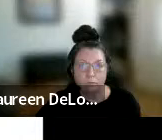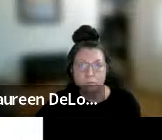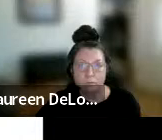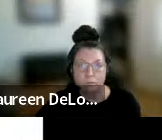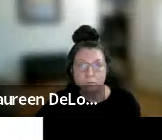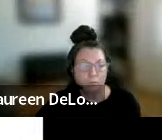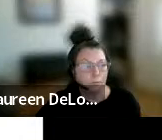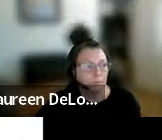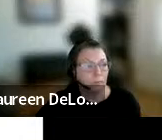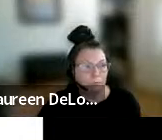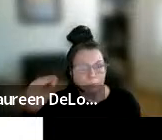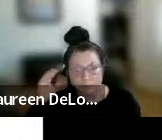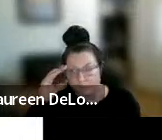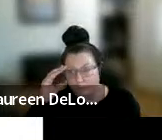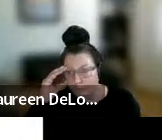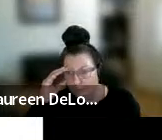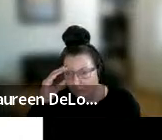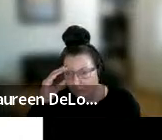out.